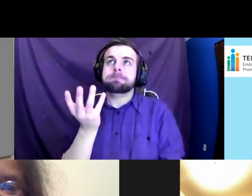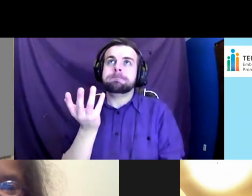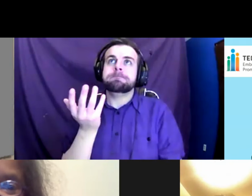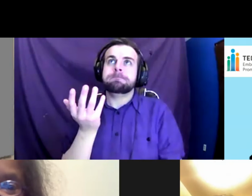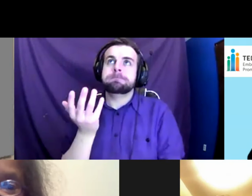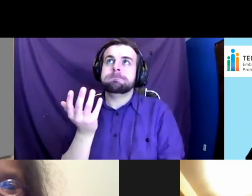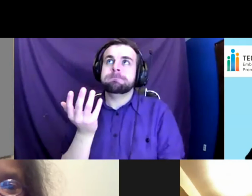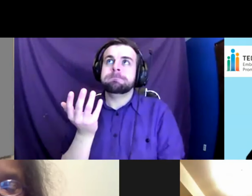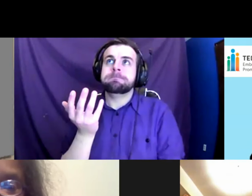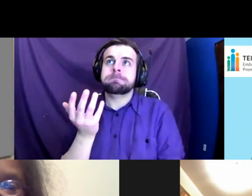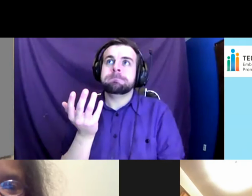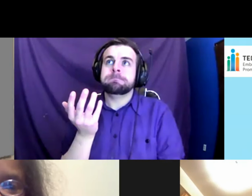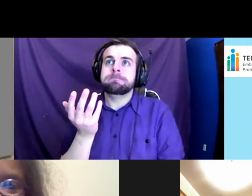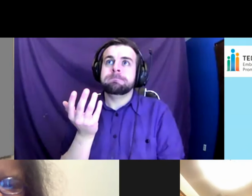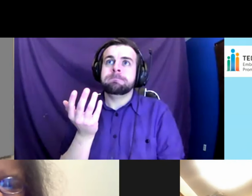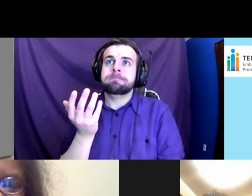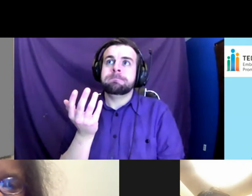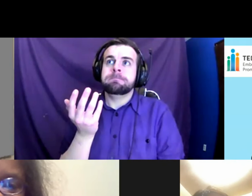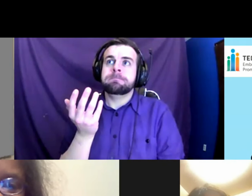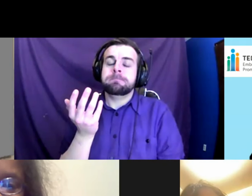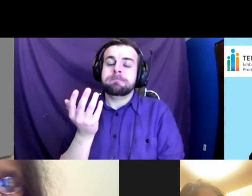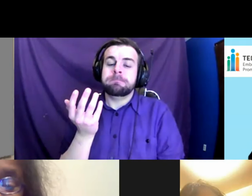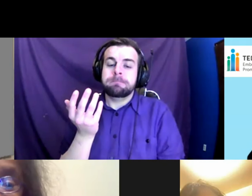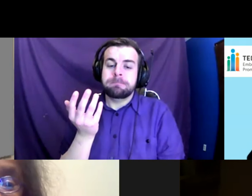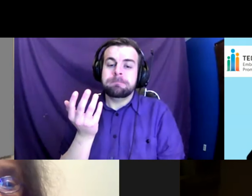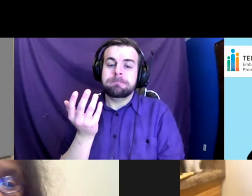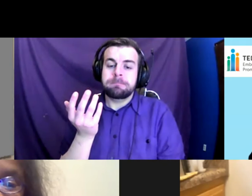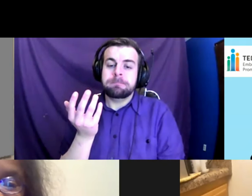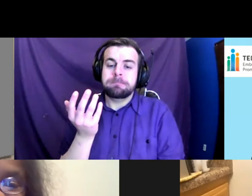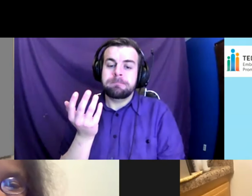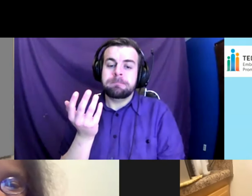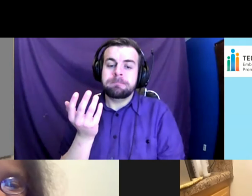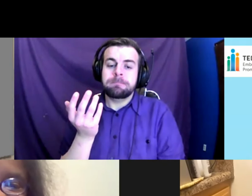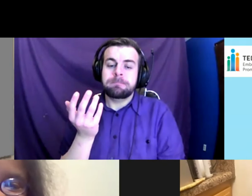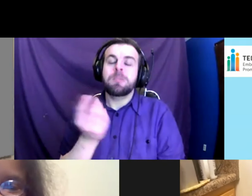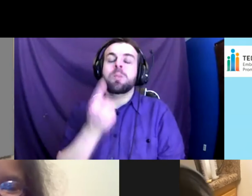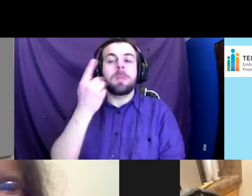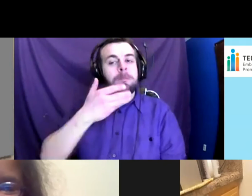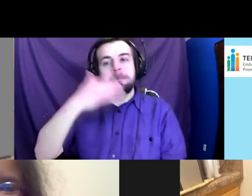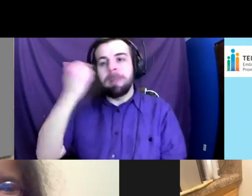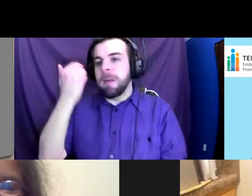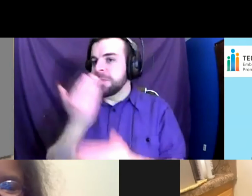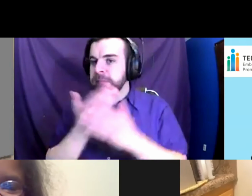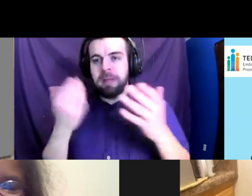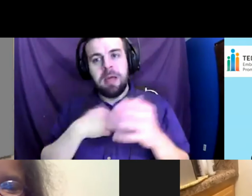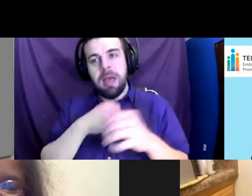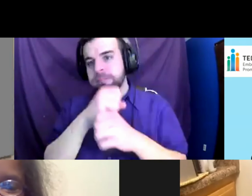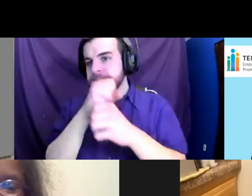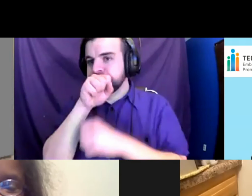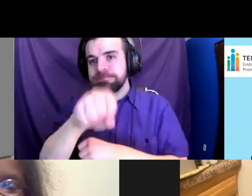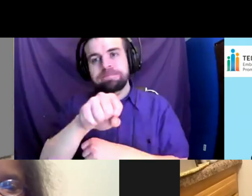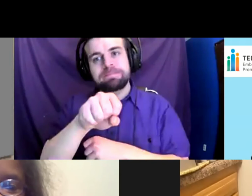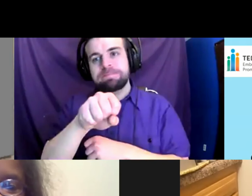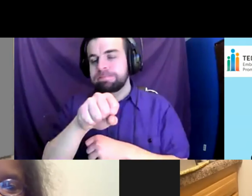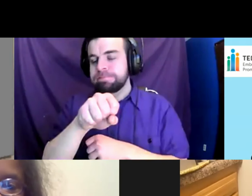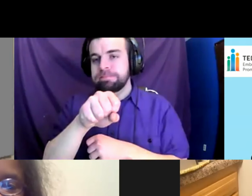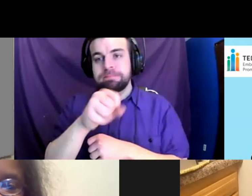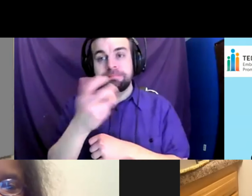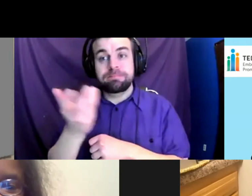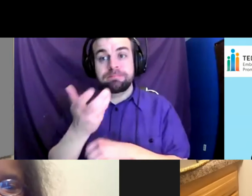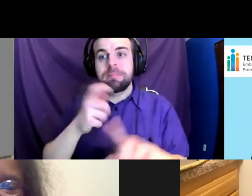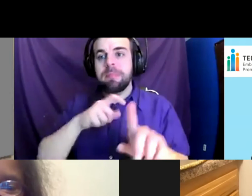next to the Alexa, that's one of the best things that I like about it. Because I don't worry about